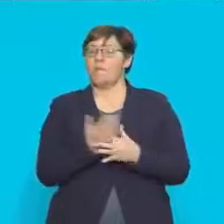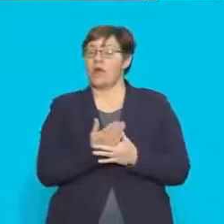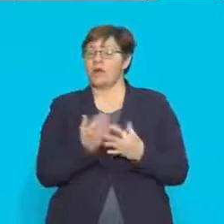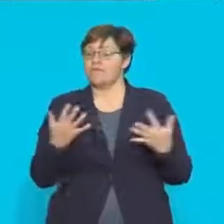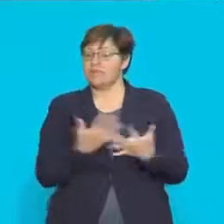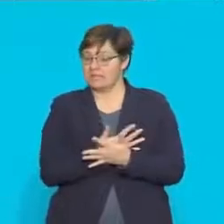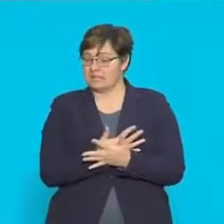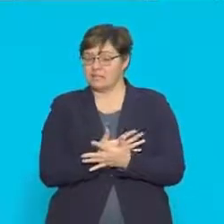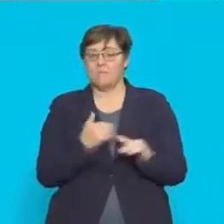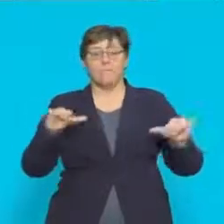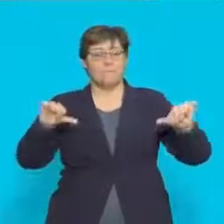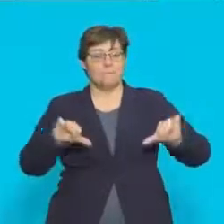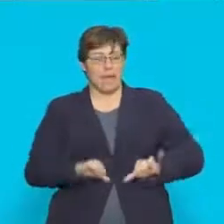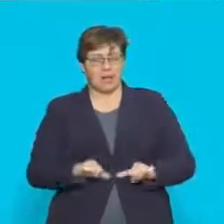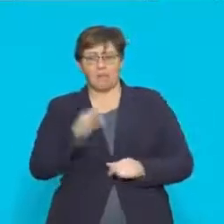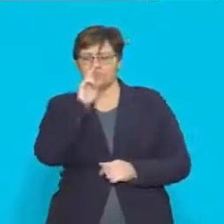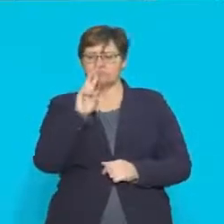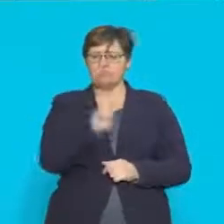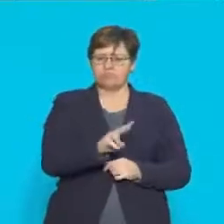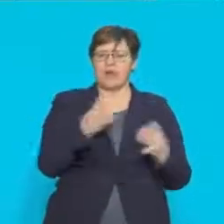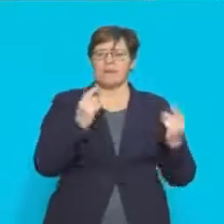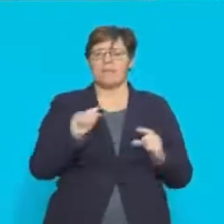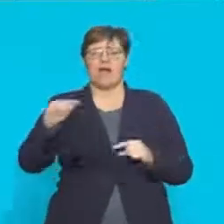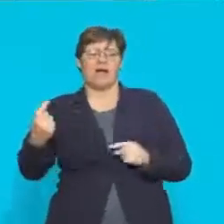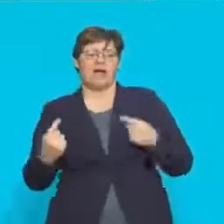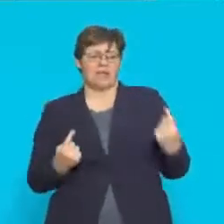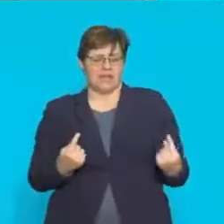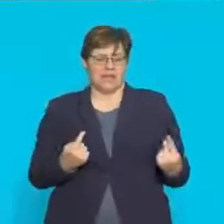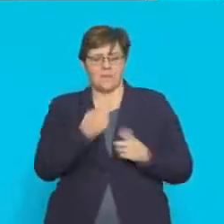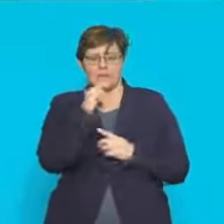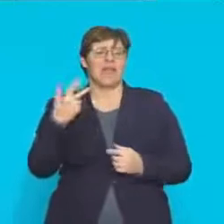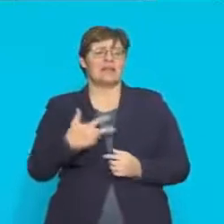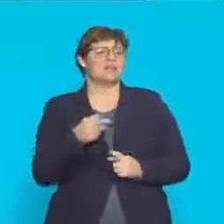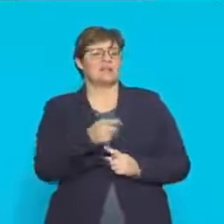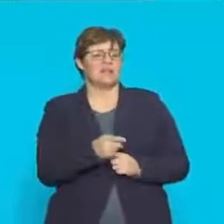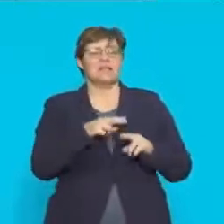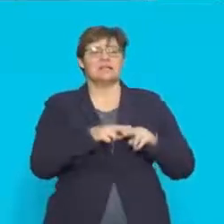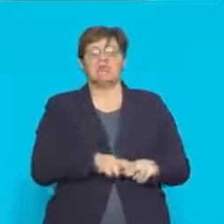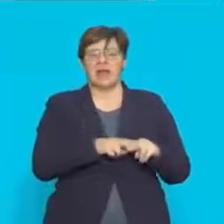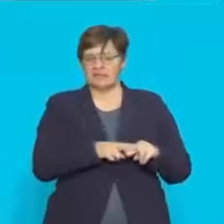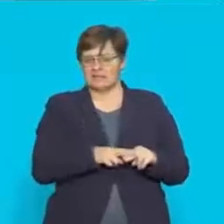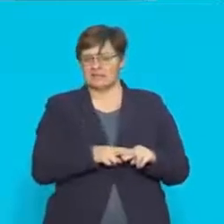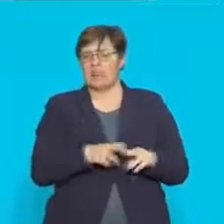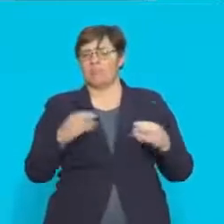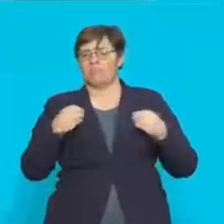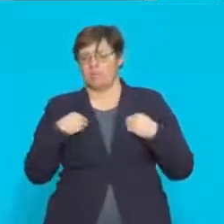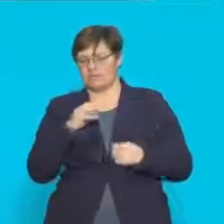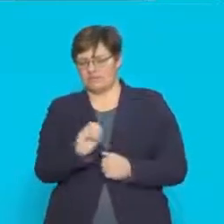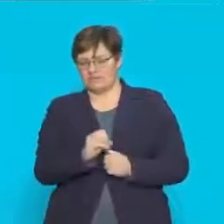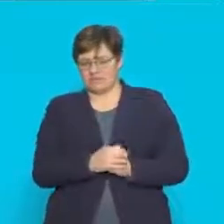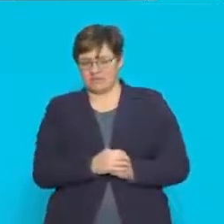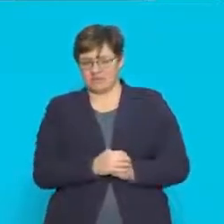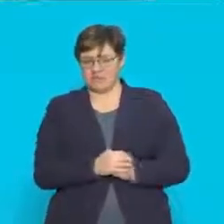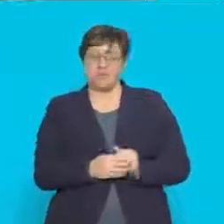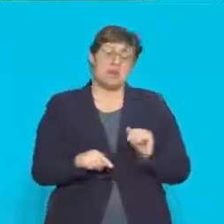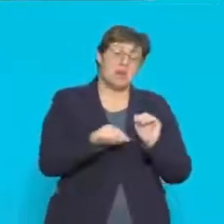ad break. When we come back, we're then going to look at some other numbers that we classify based on some properties that they have. Like they